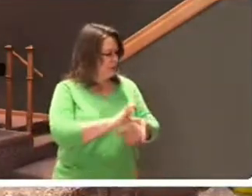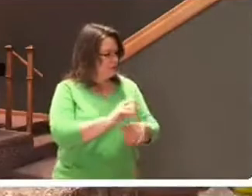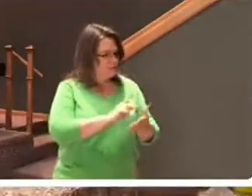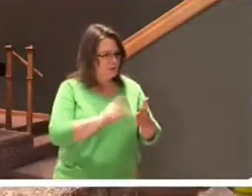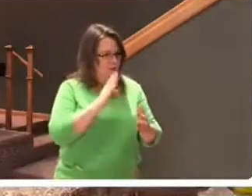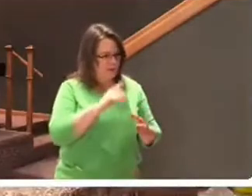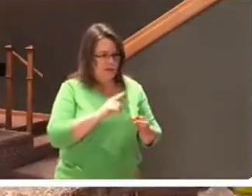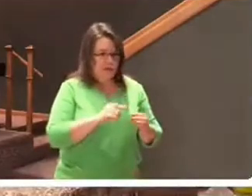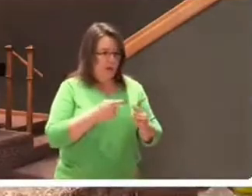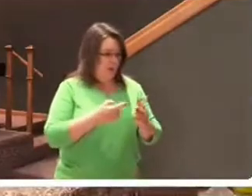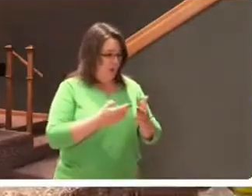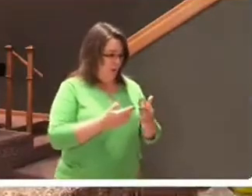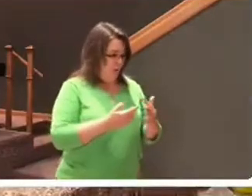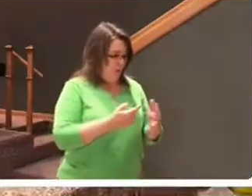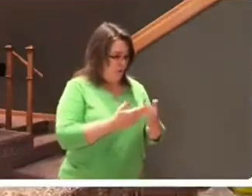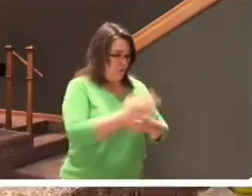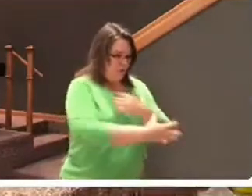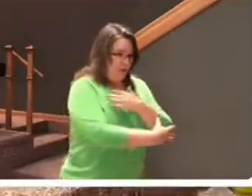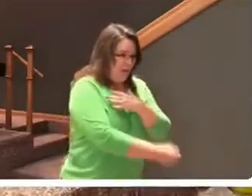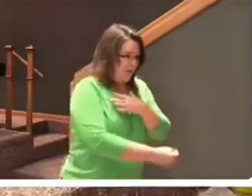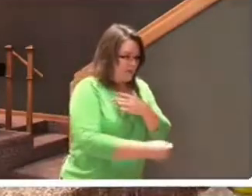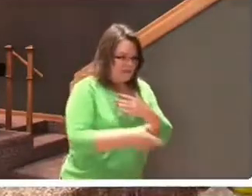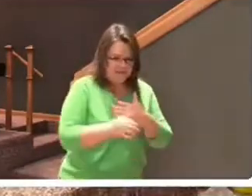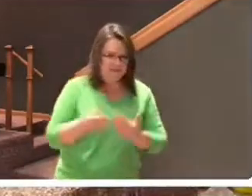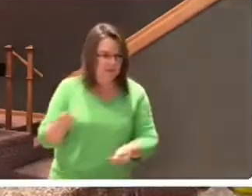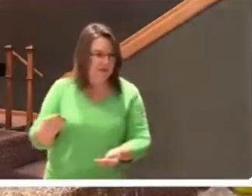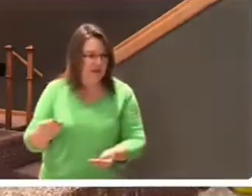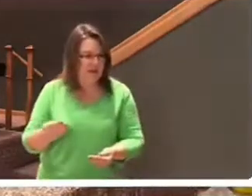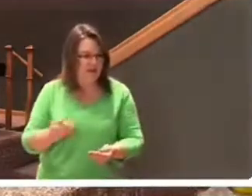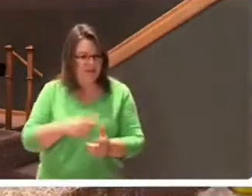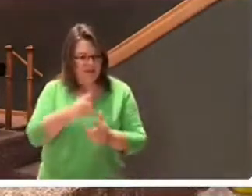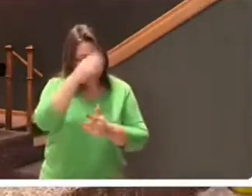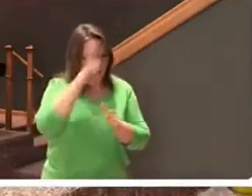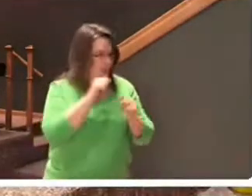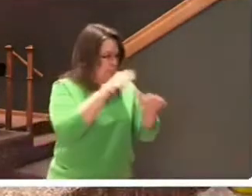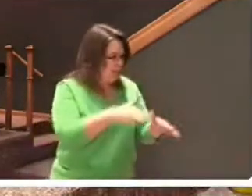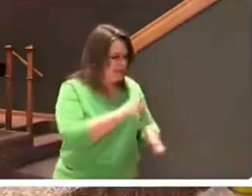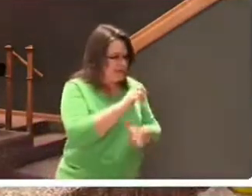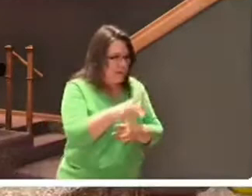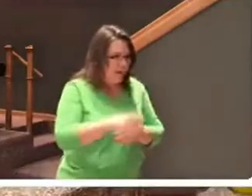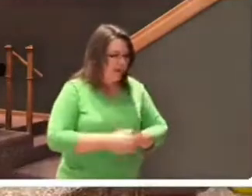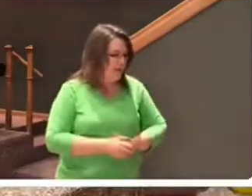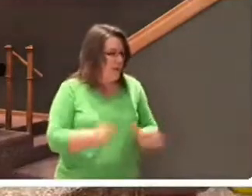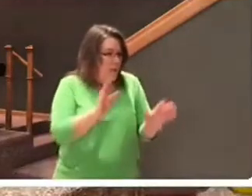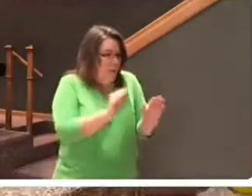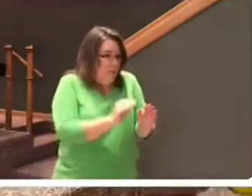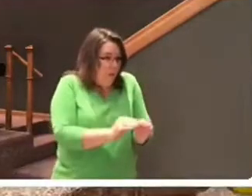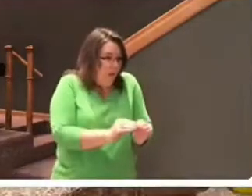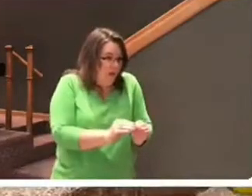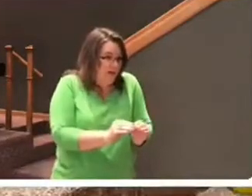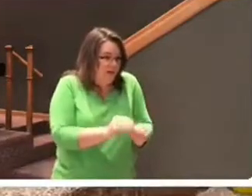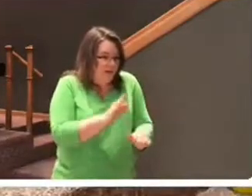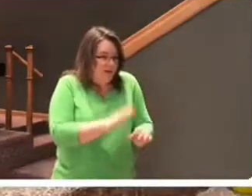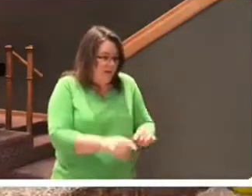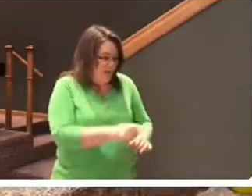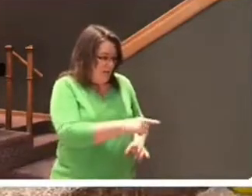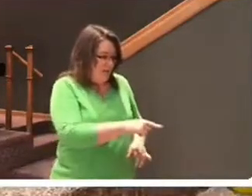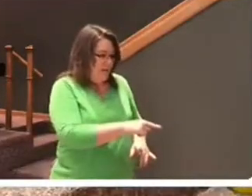their poverty they gave, and then God blesses them back more than